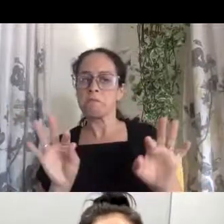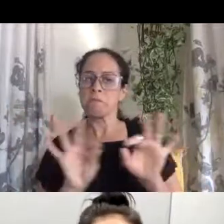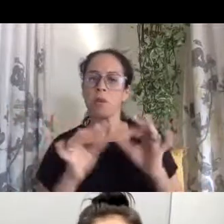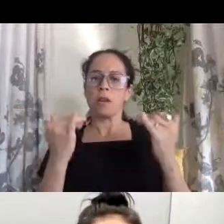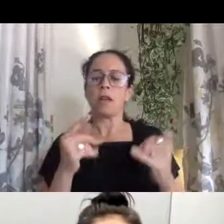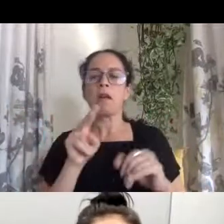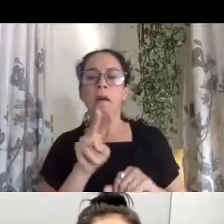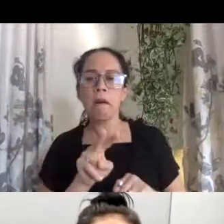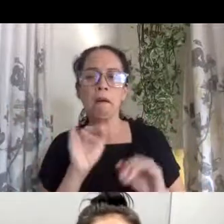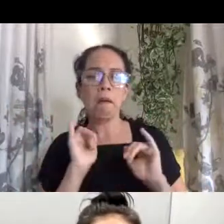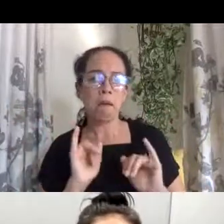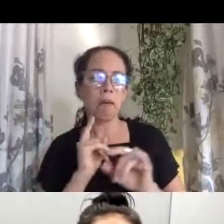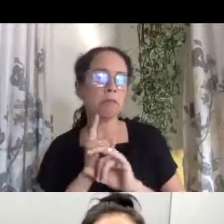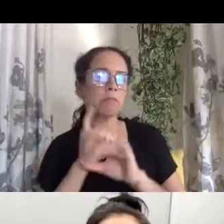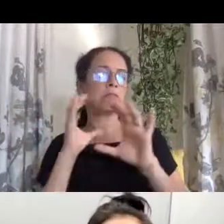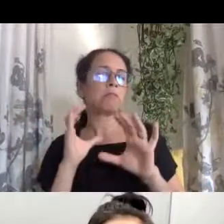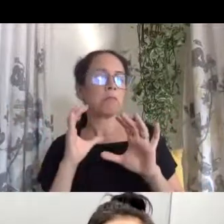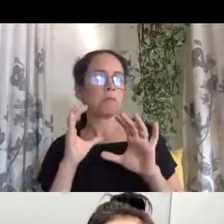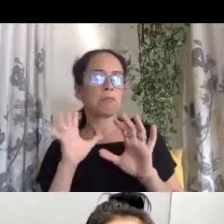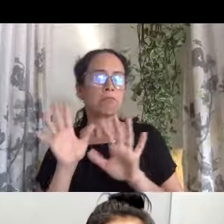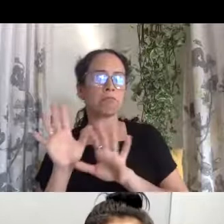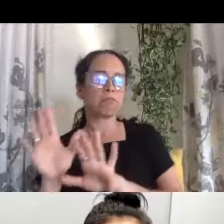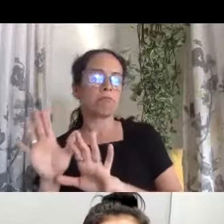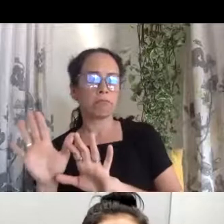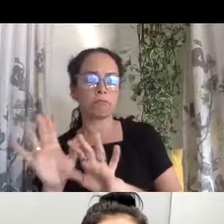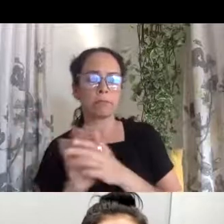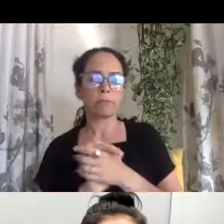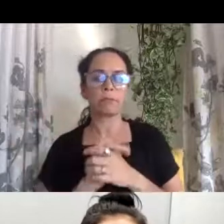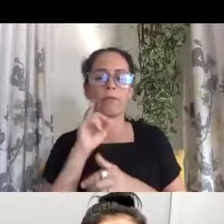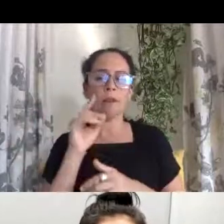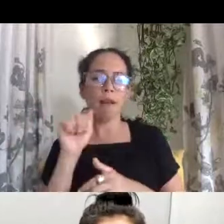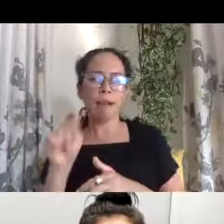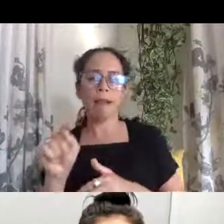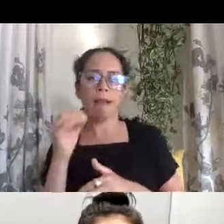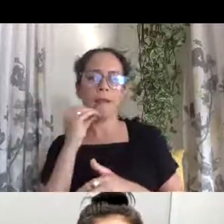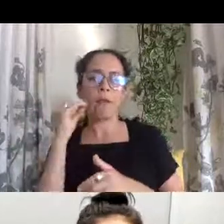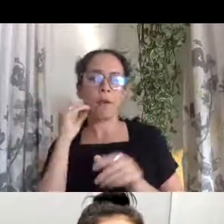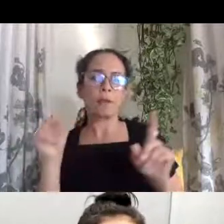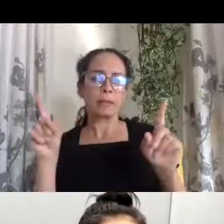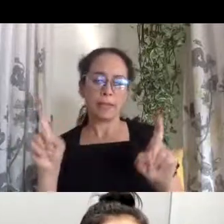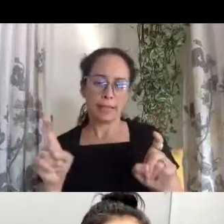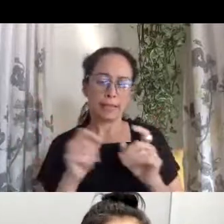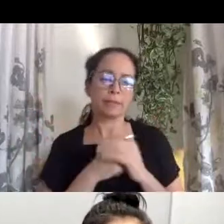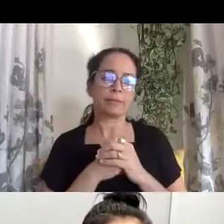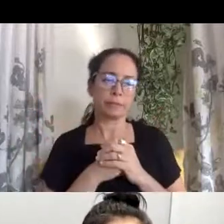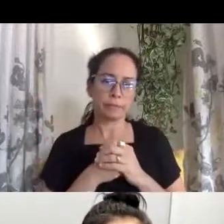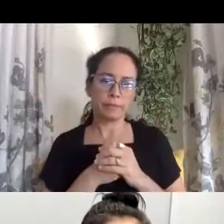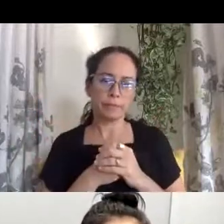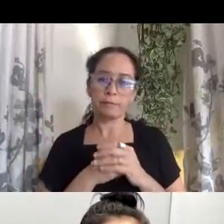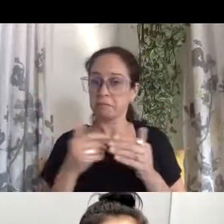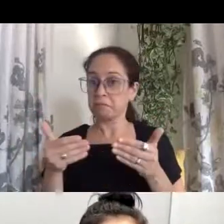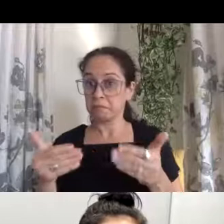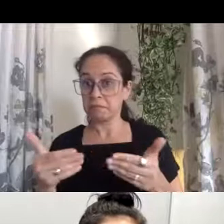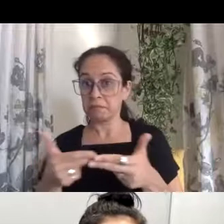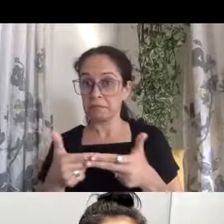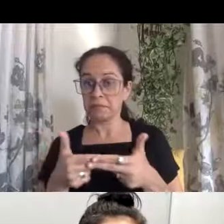of the elements that happen at the at-home testing level. So you can just move on to the